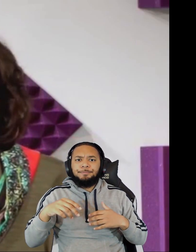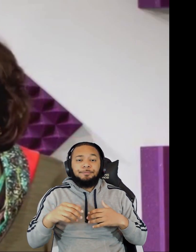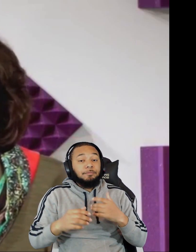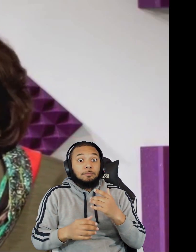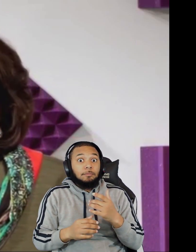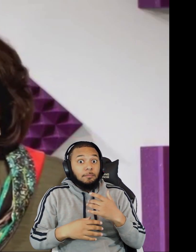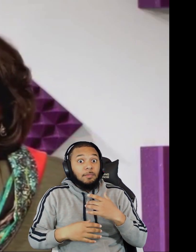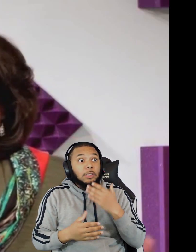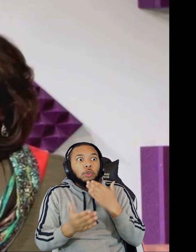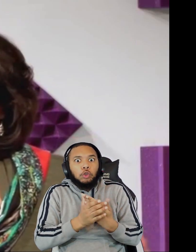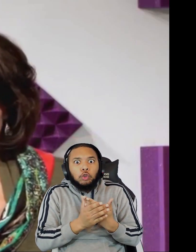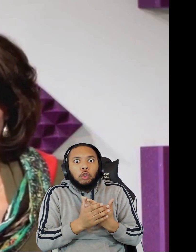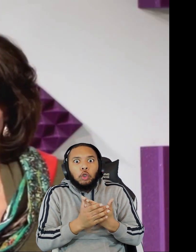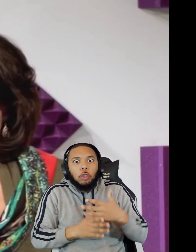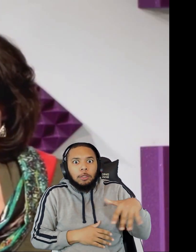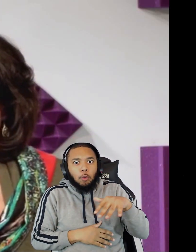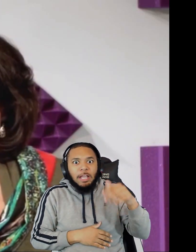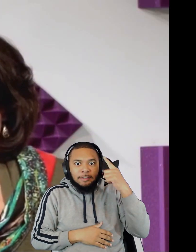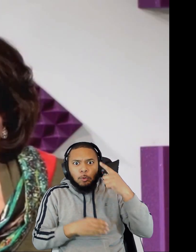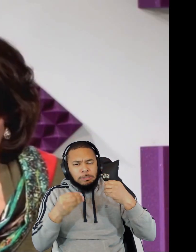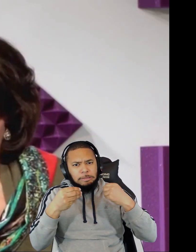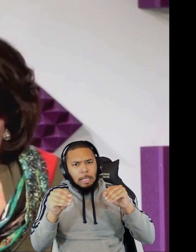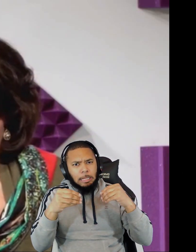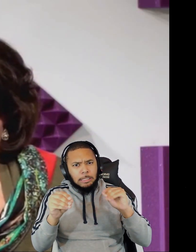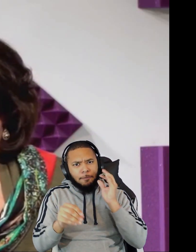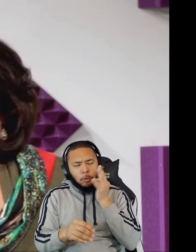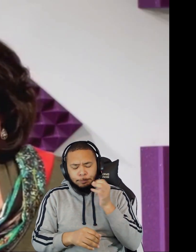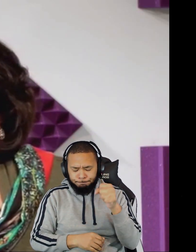if you're selling fruit. You can get a lot of people.